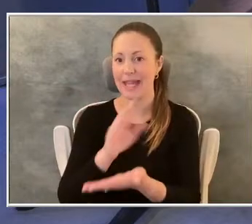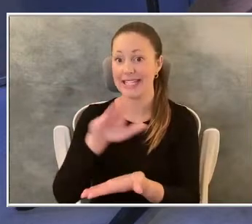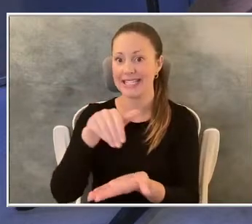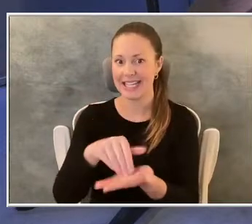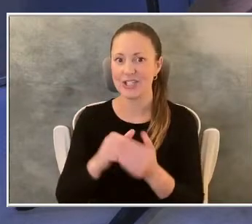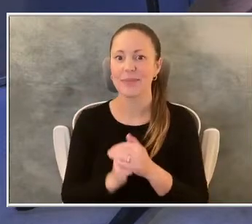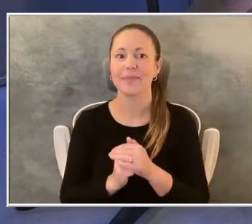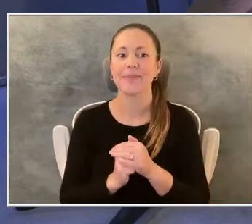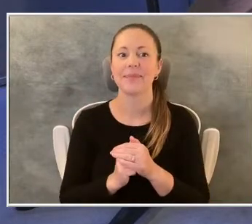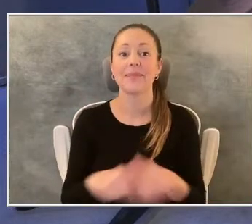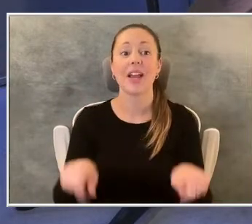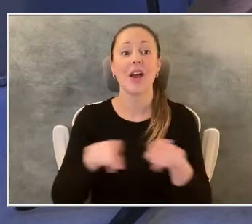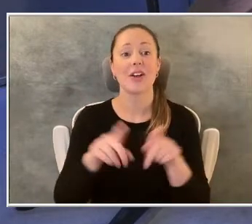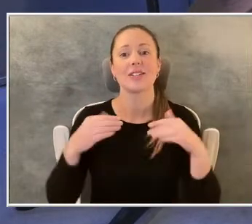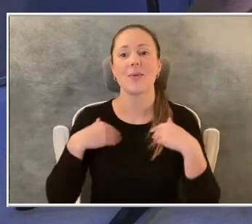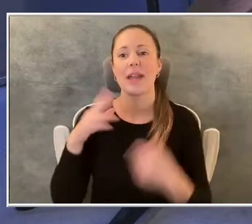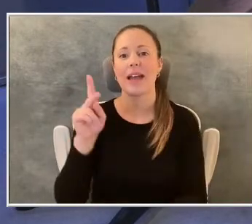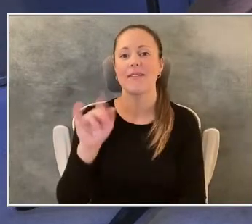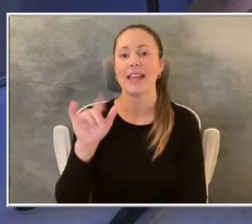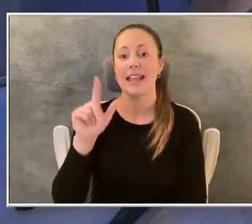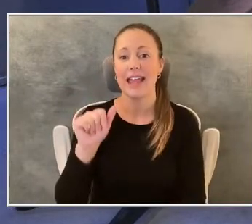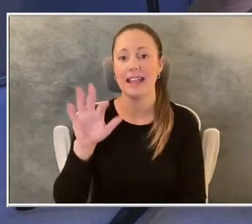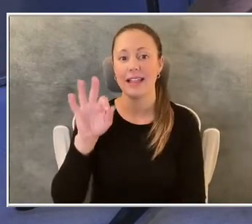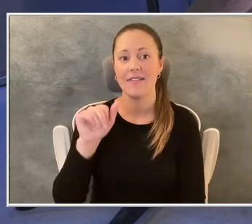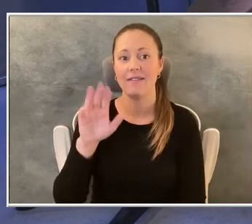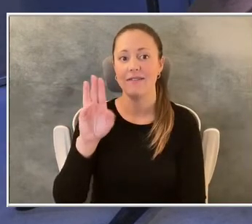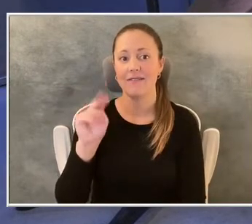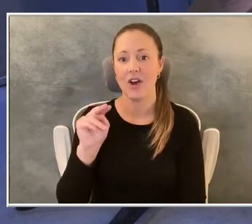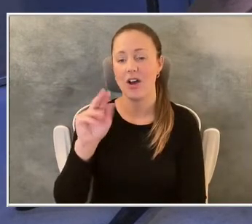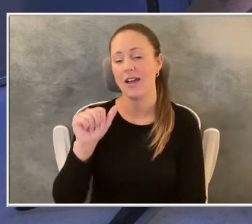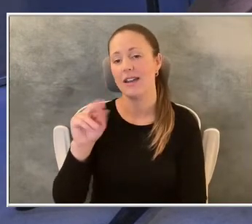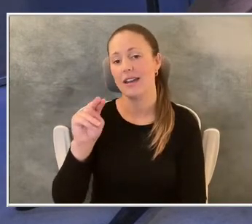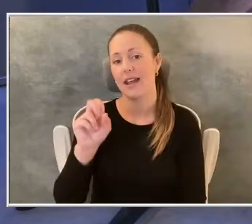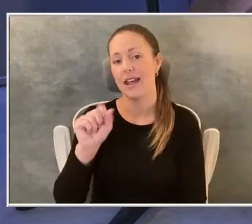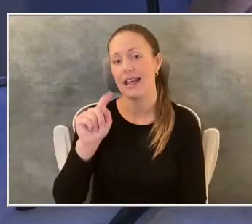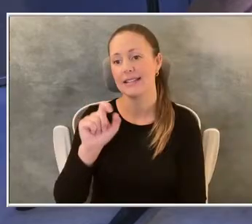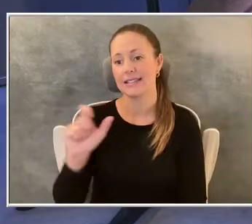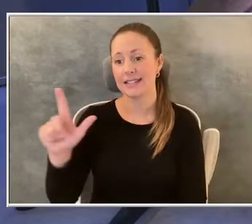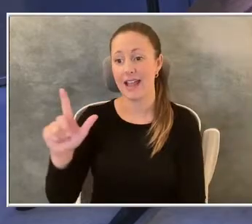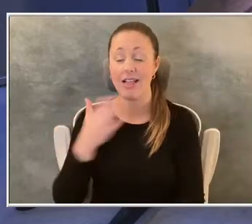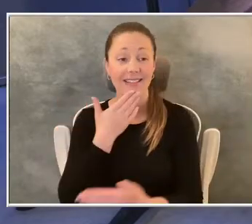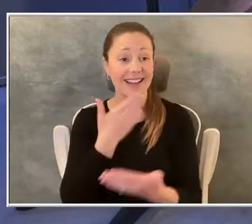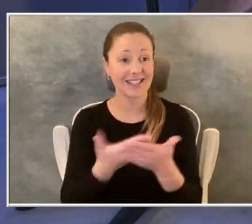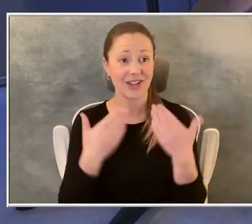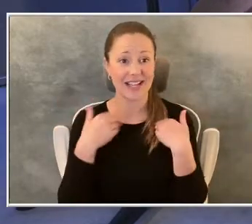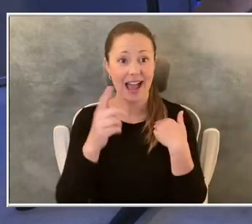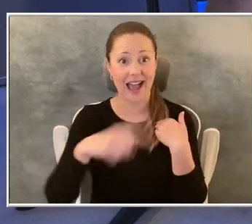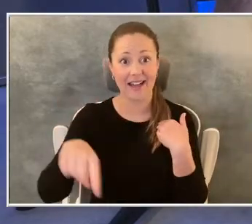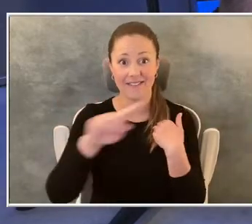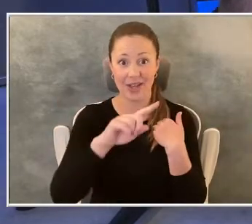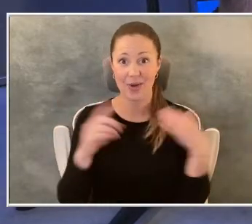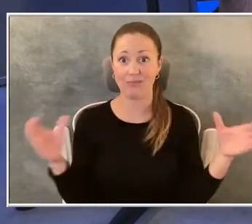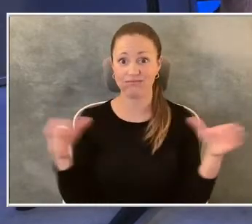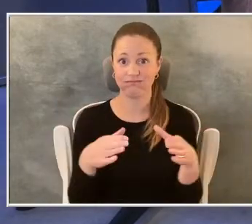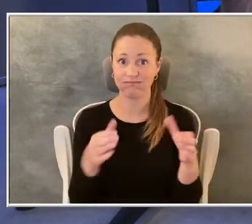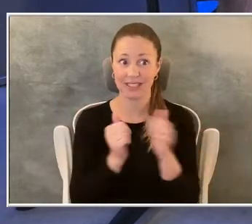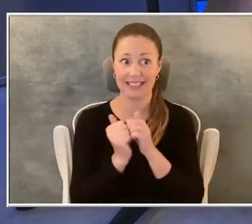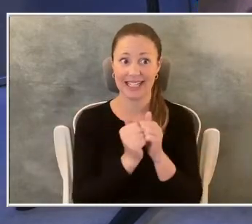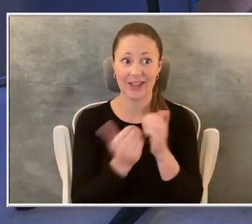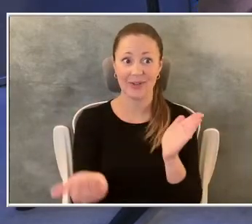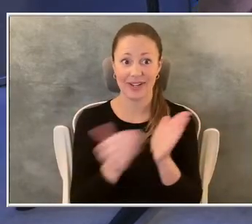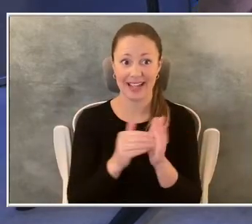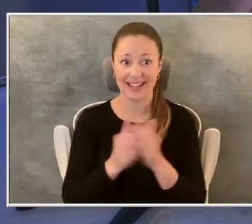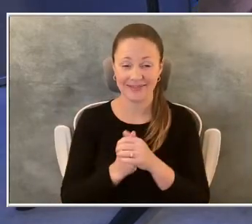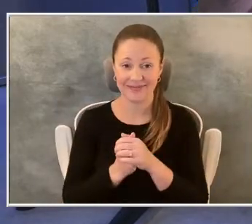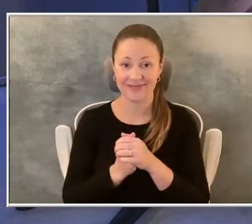practitioner, Kayla Fadenstiel. Good to have you. Yeah, thank you. I call it like the band's all back together again. Yeah. It's Very familiar face. I know, and I